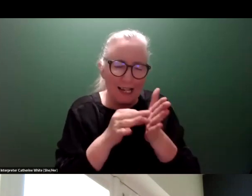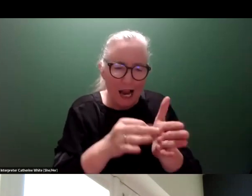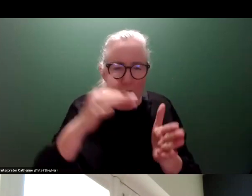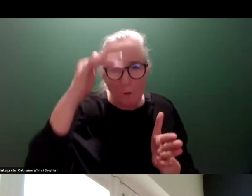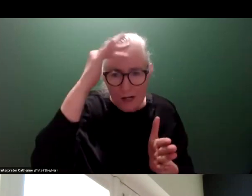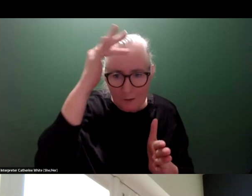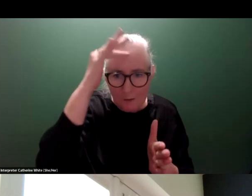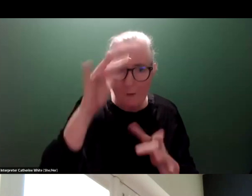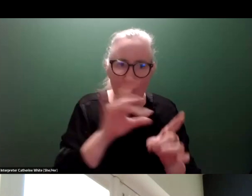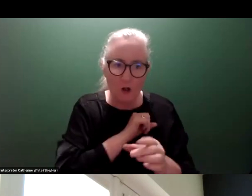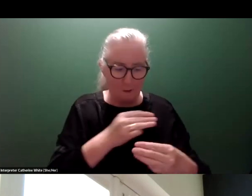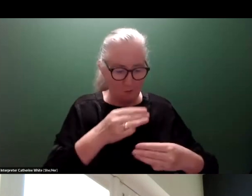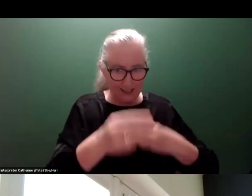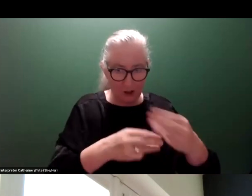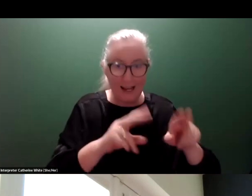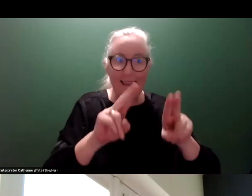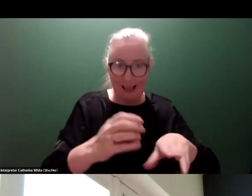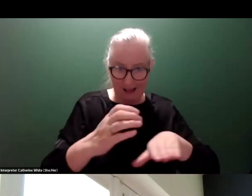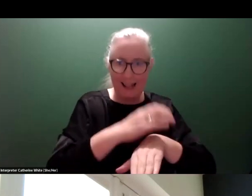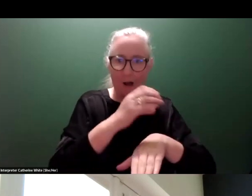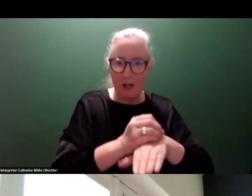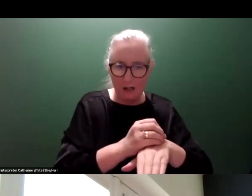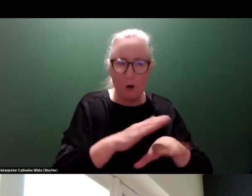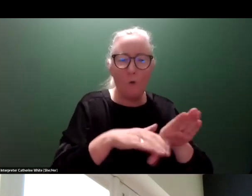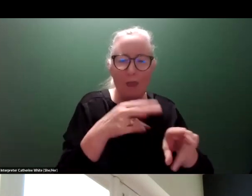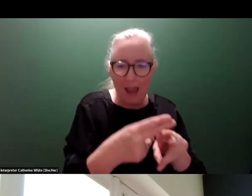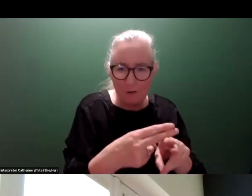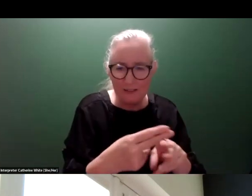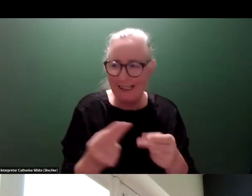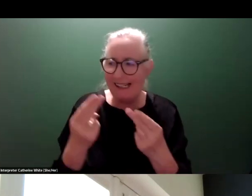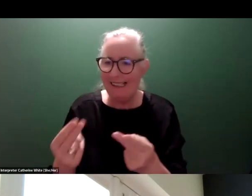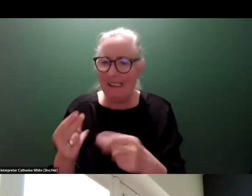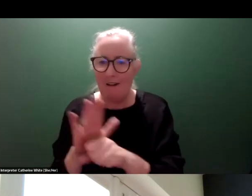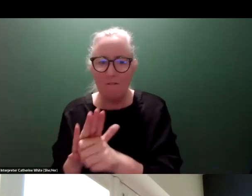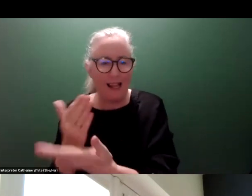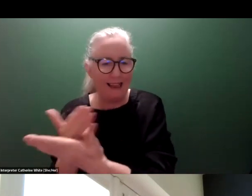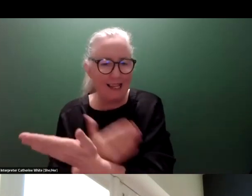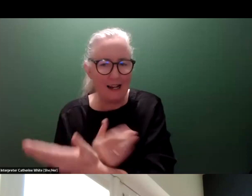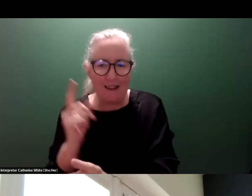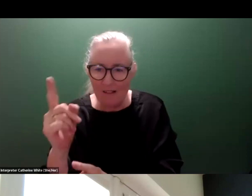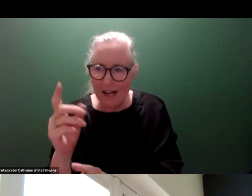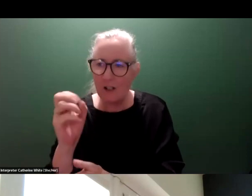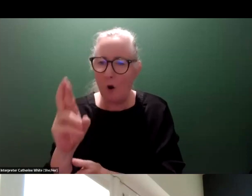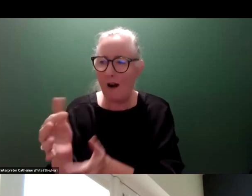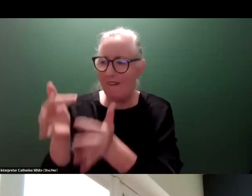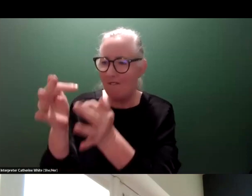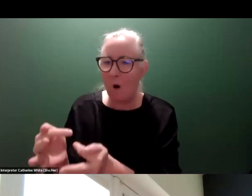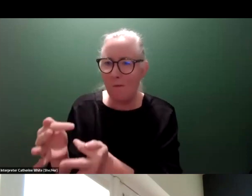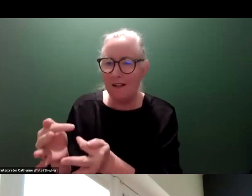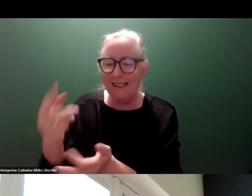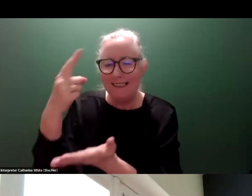that procedures can proceed without the need for legal advice and formal decision support